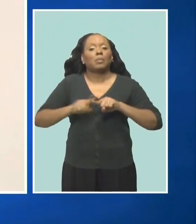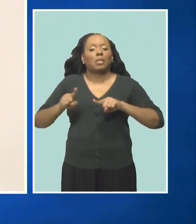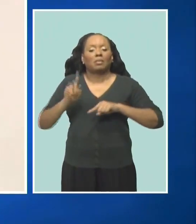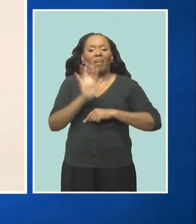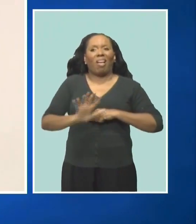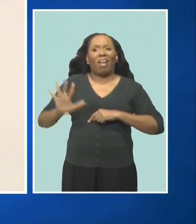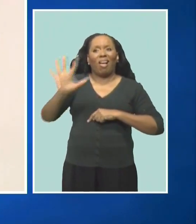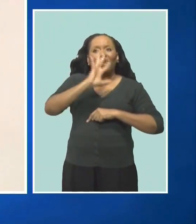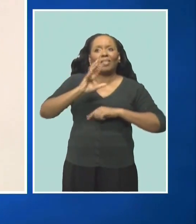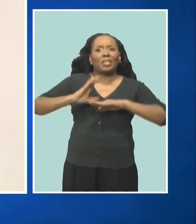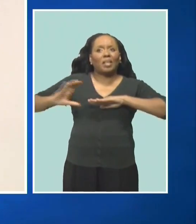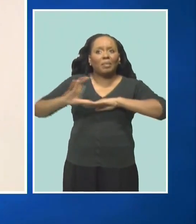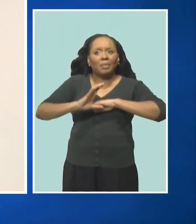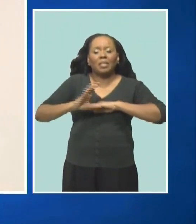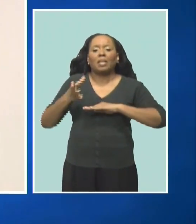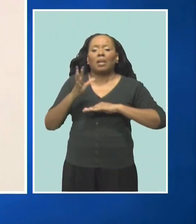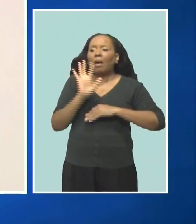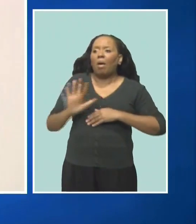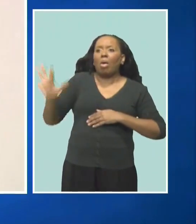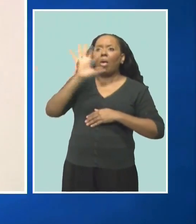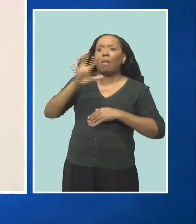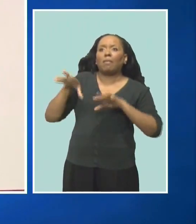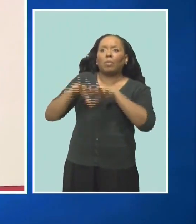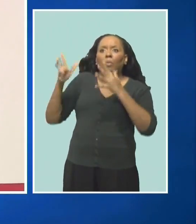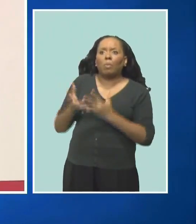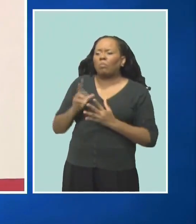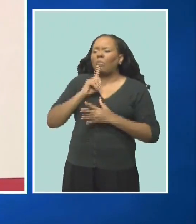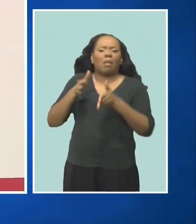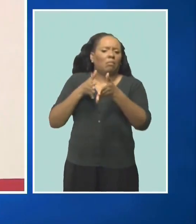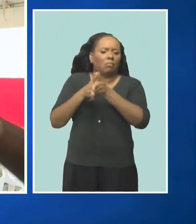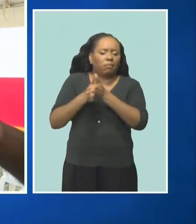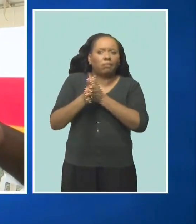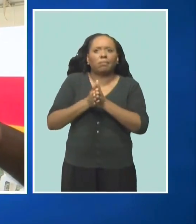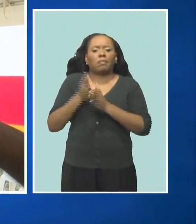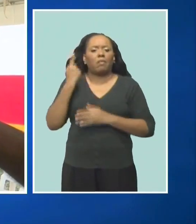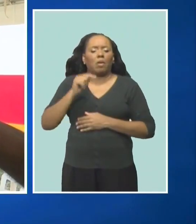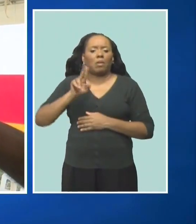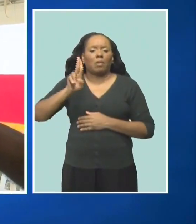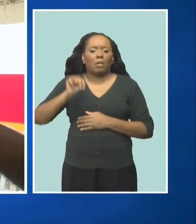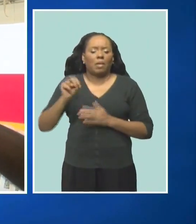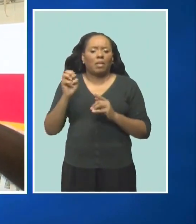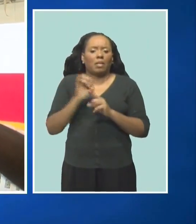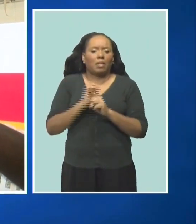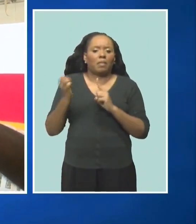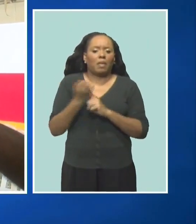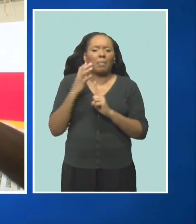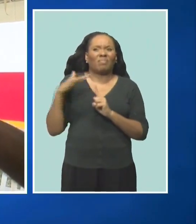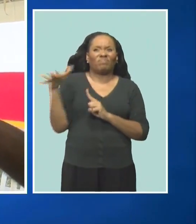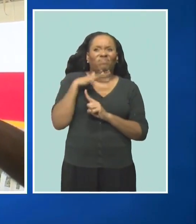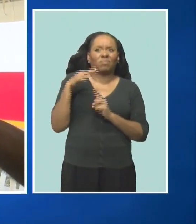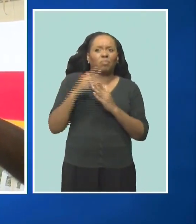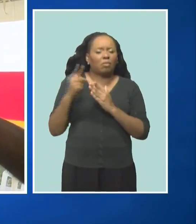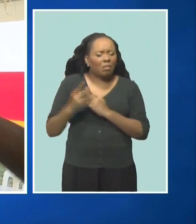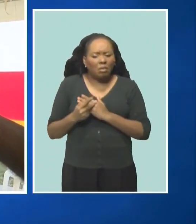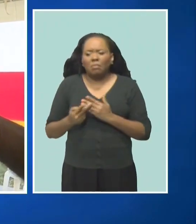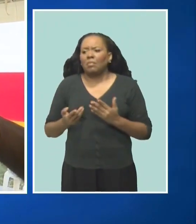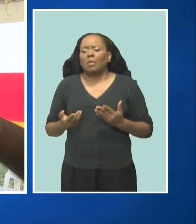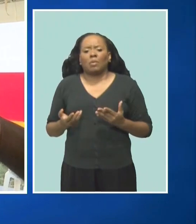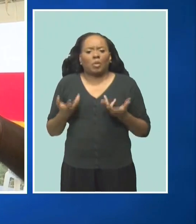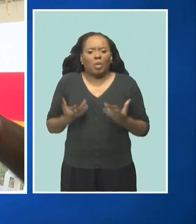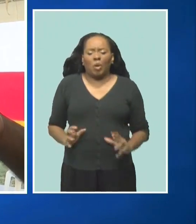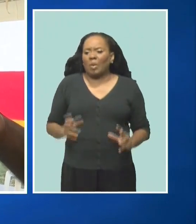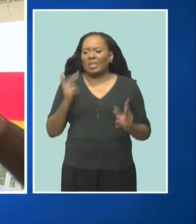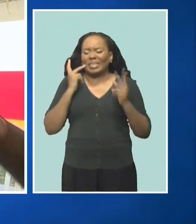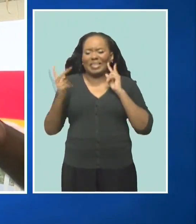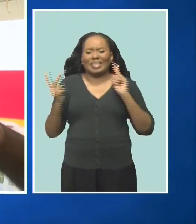Caribbean region, as well as globally. And that's what we're really pushing for as the UN Environment Program, is to see elimination of plastic pollution